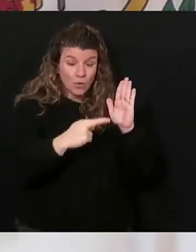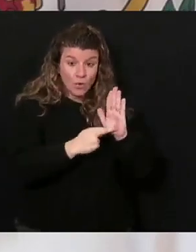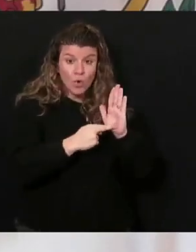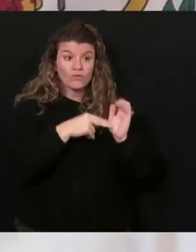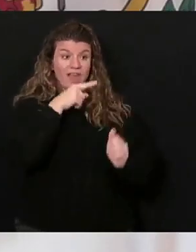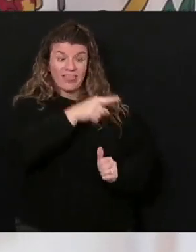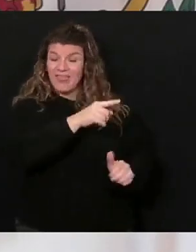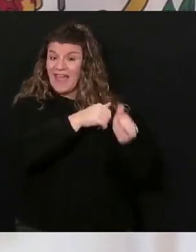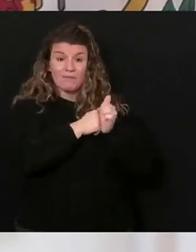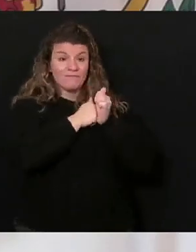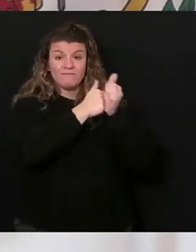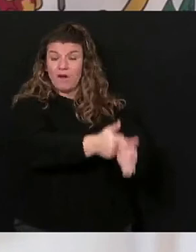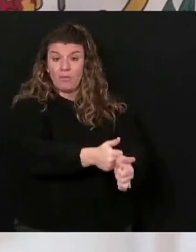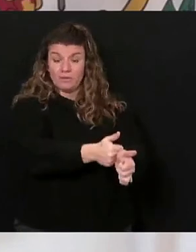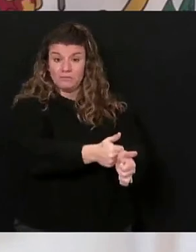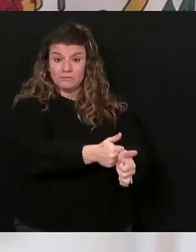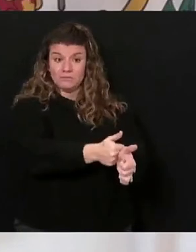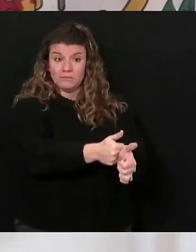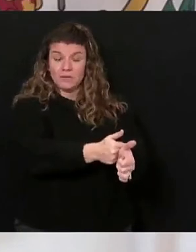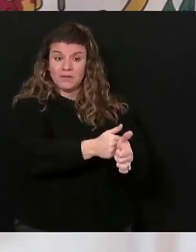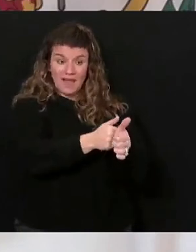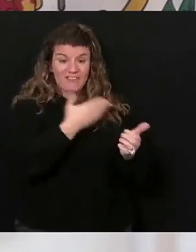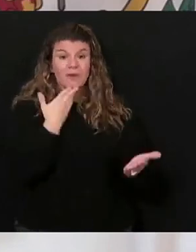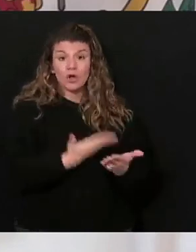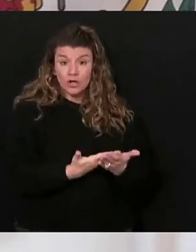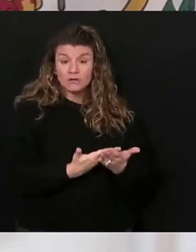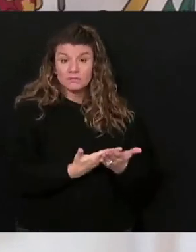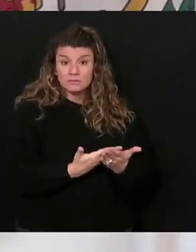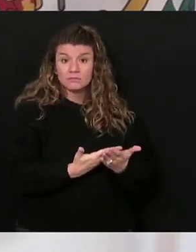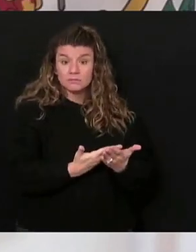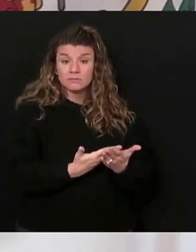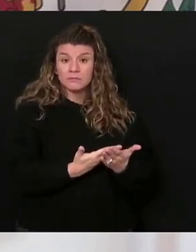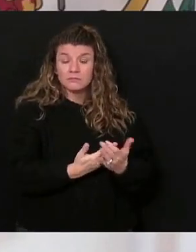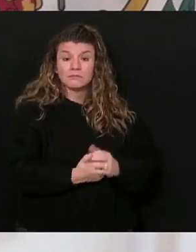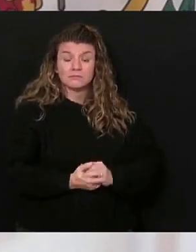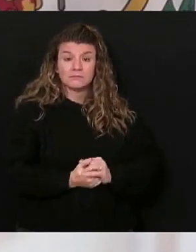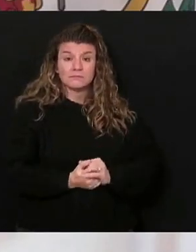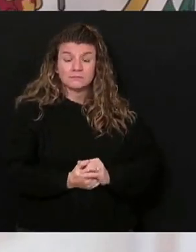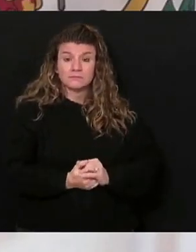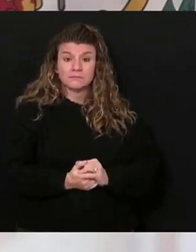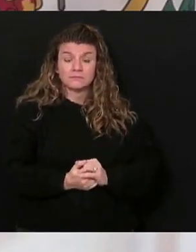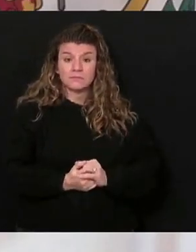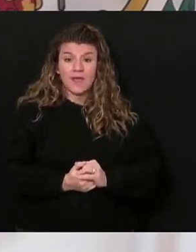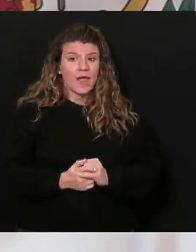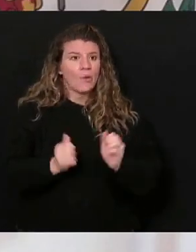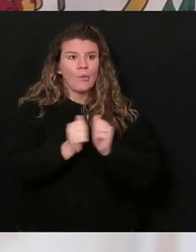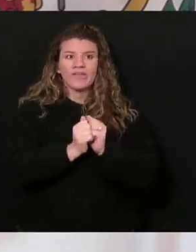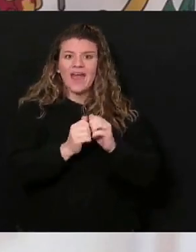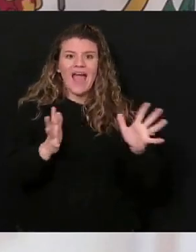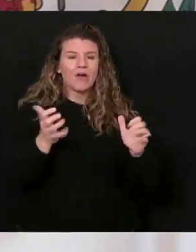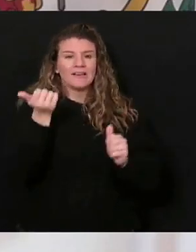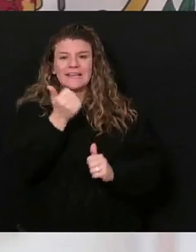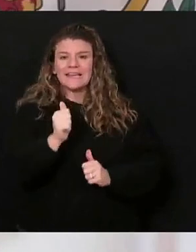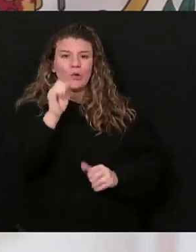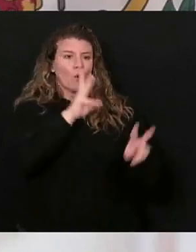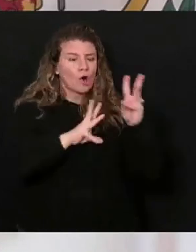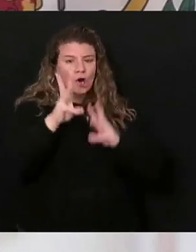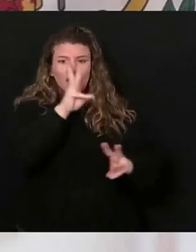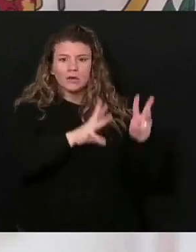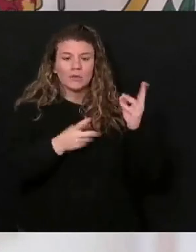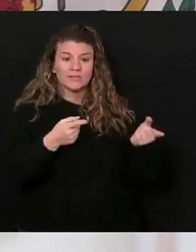taking have been very, very good. And I can assure you without any doubt that if